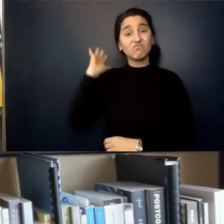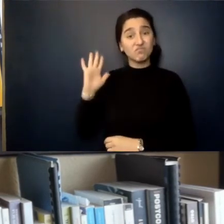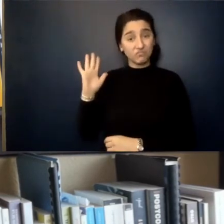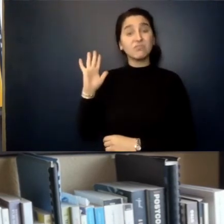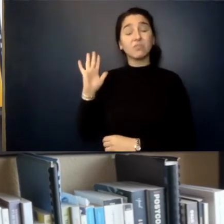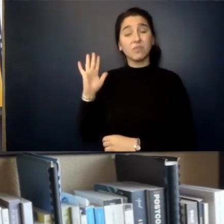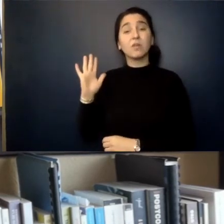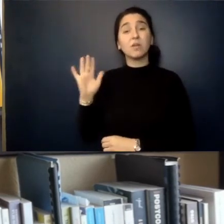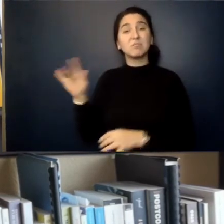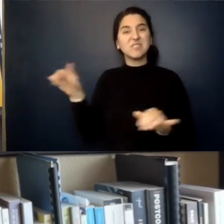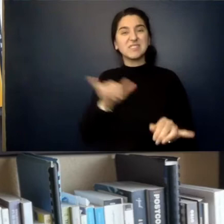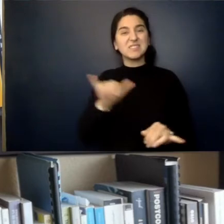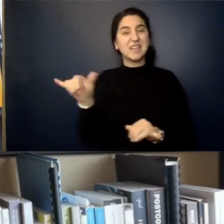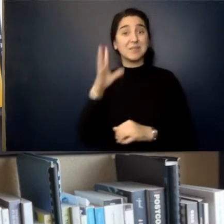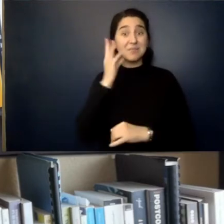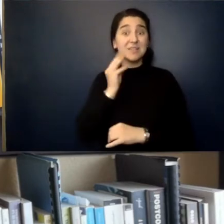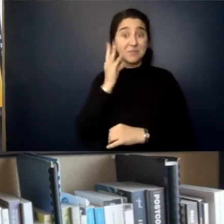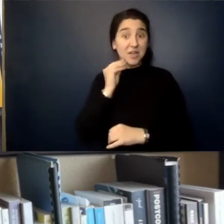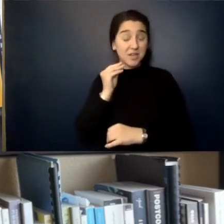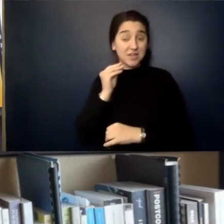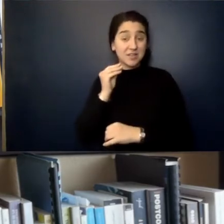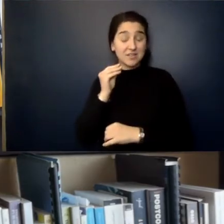countries. We are coming back